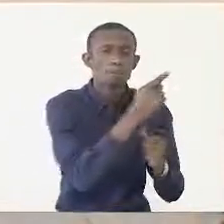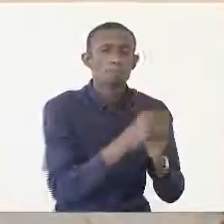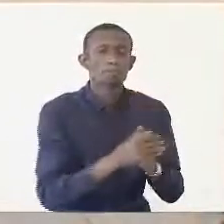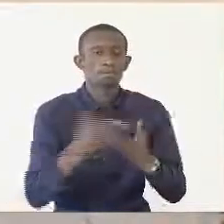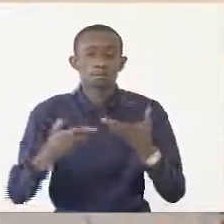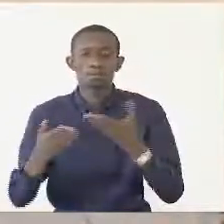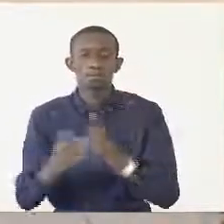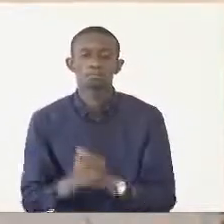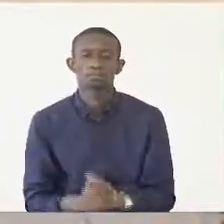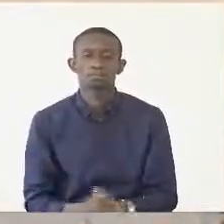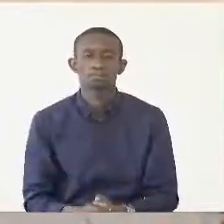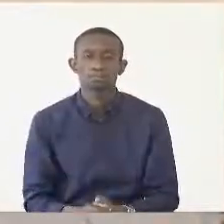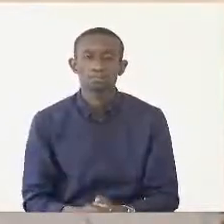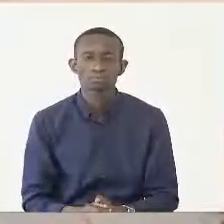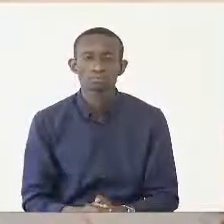discussion along the,